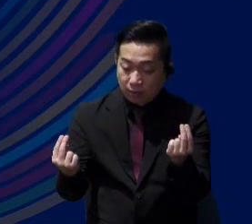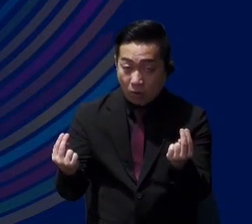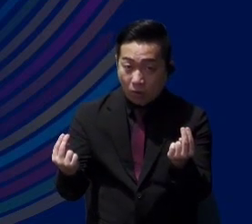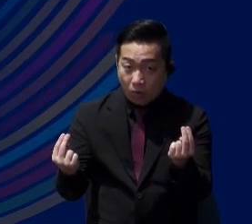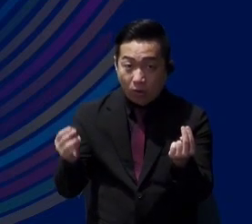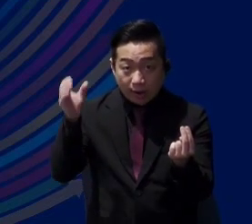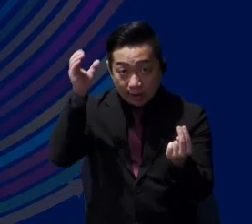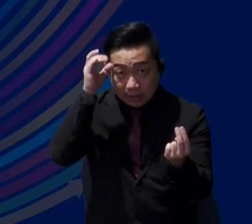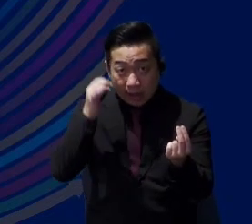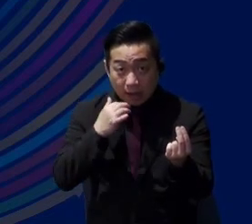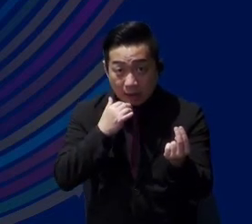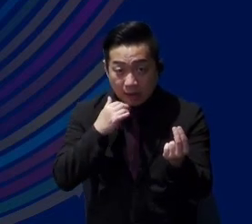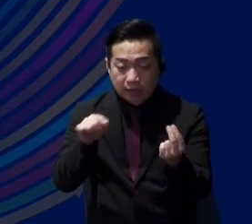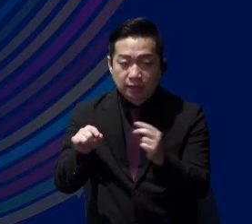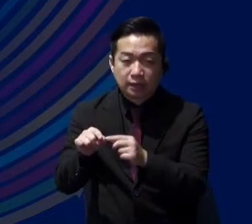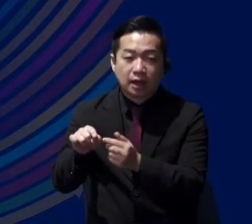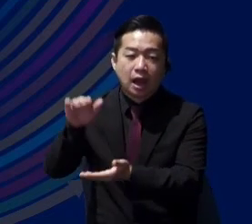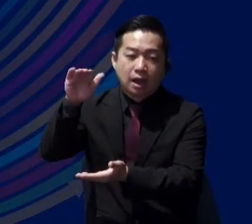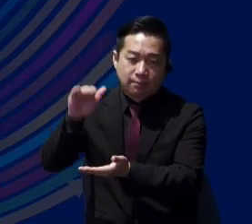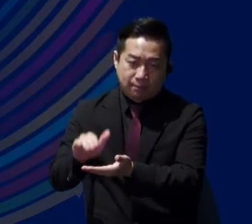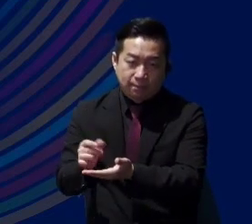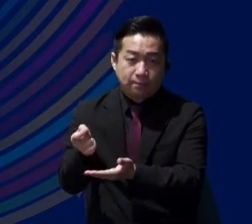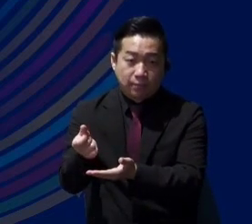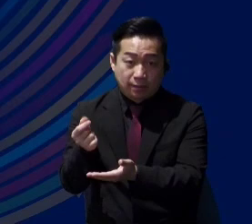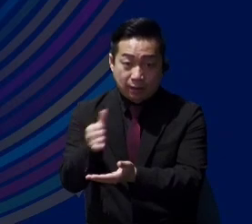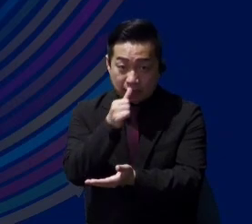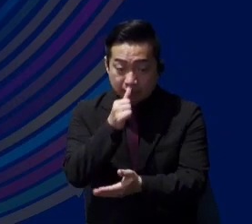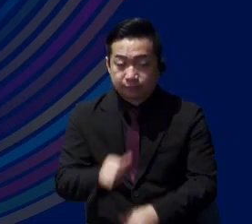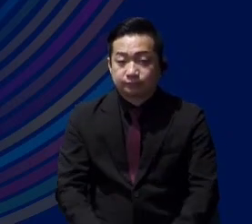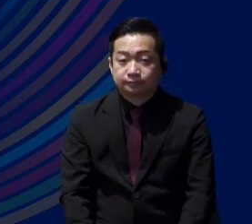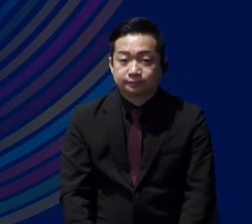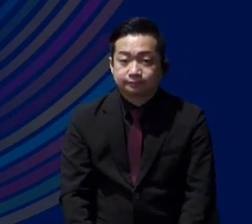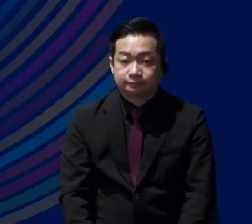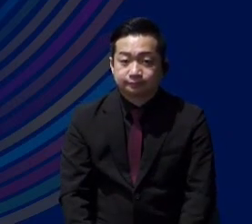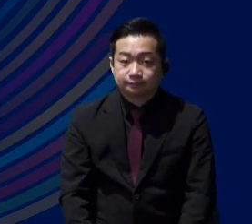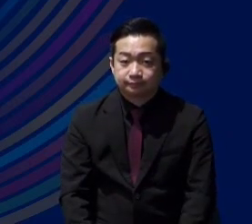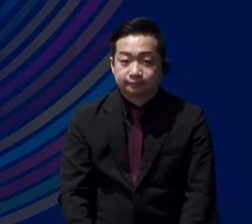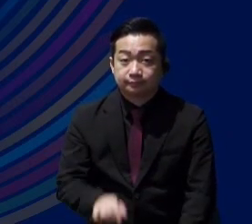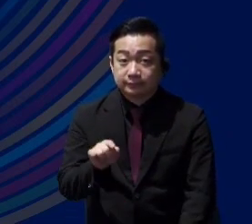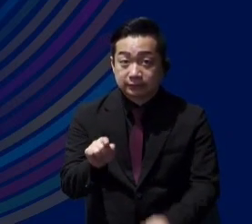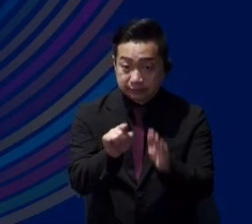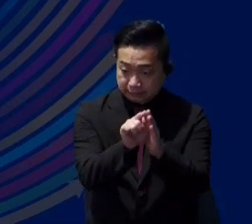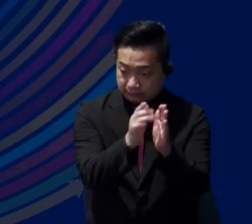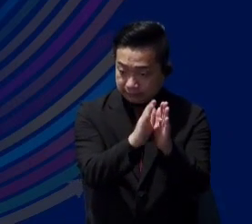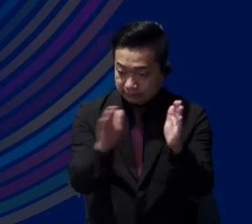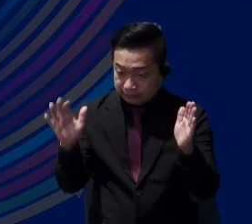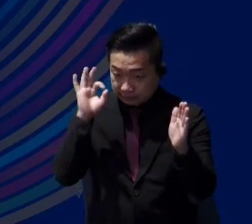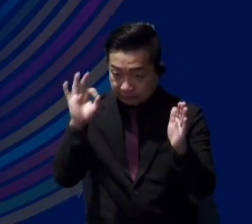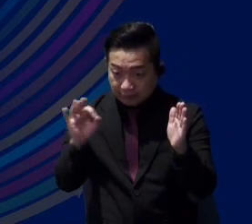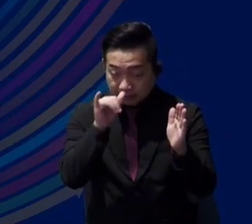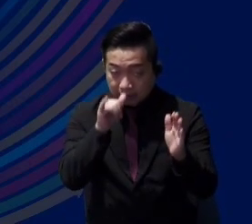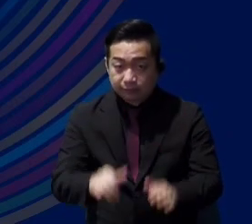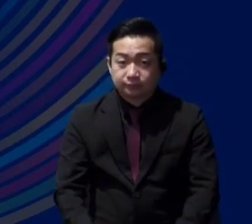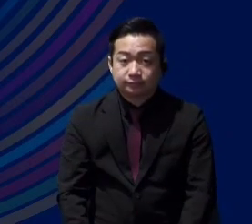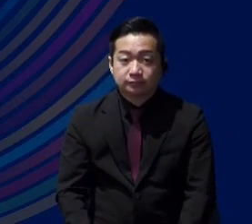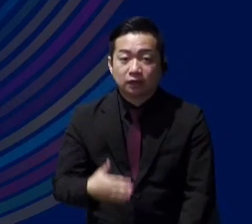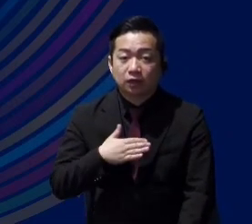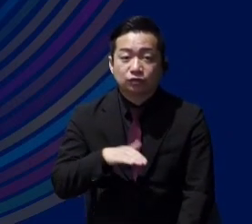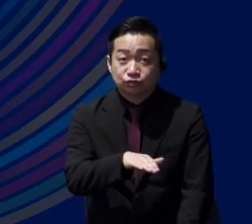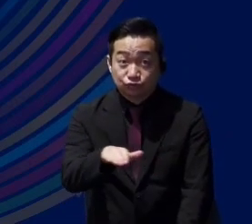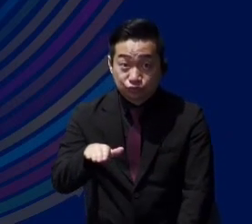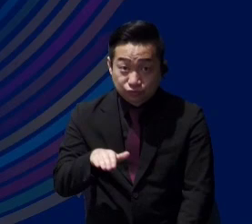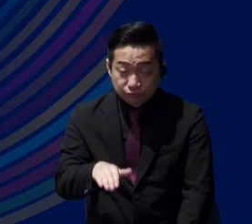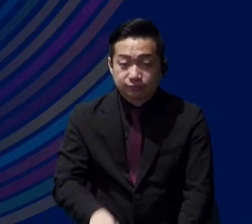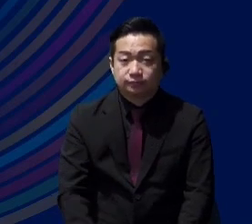distribution. Okay, but we do not look just to the deaths and